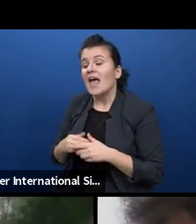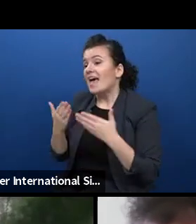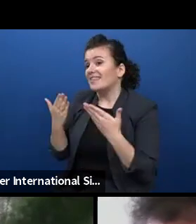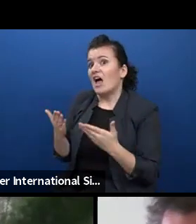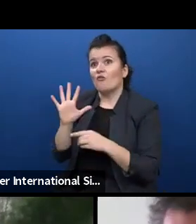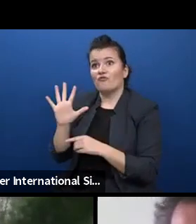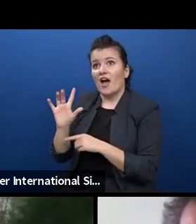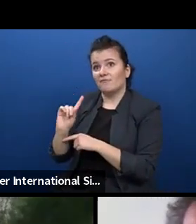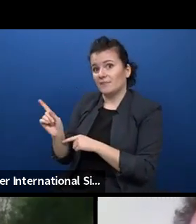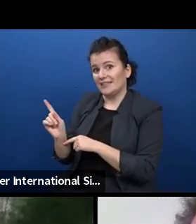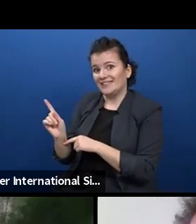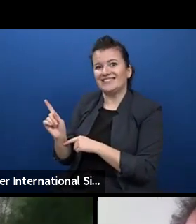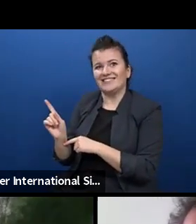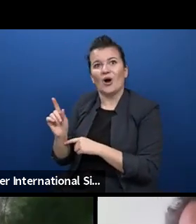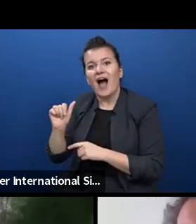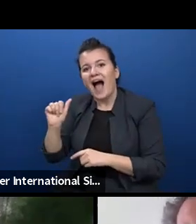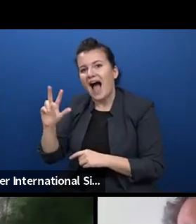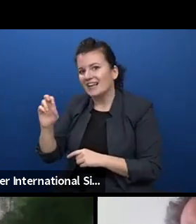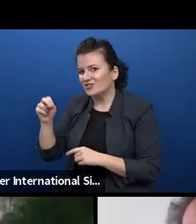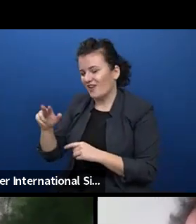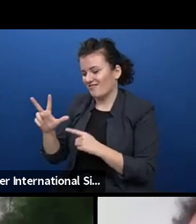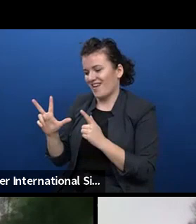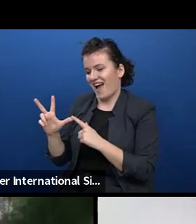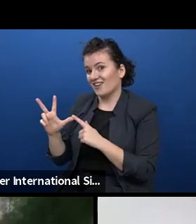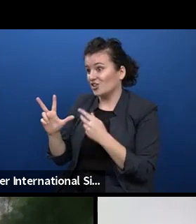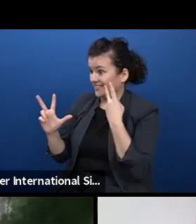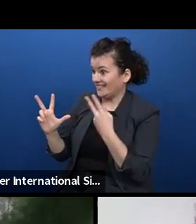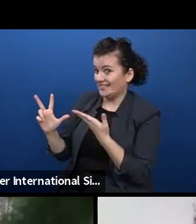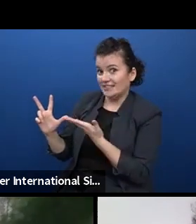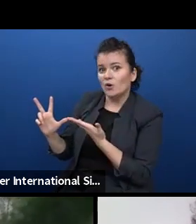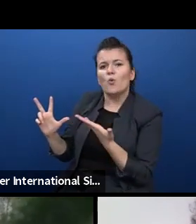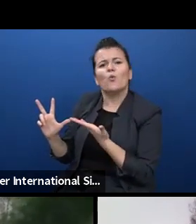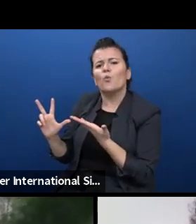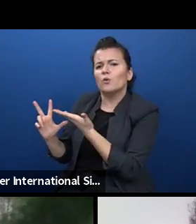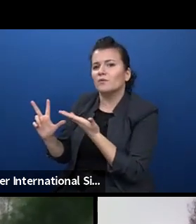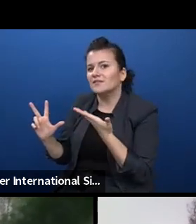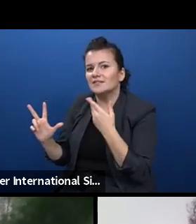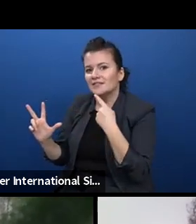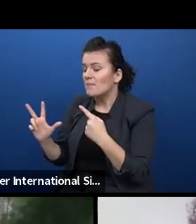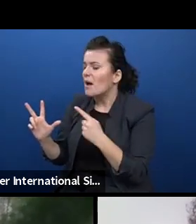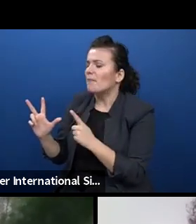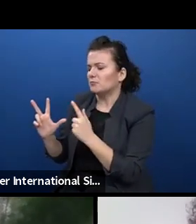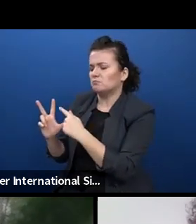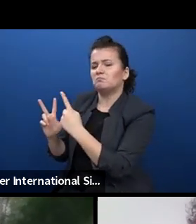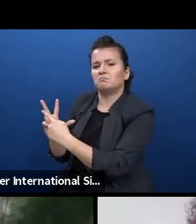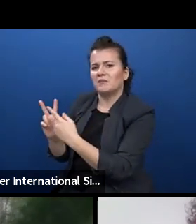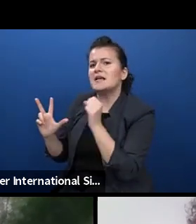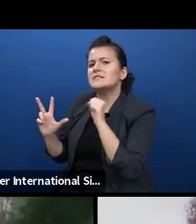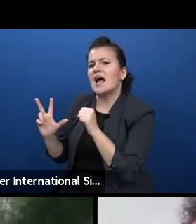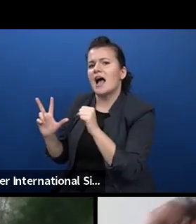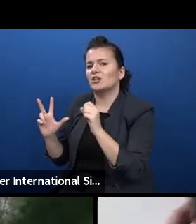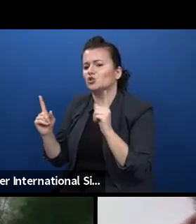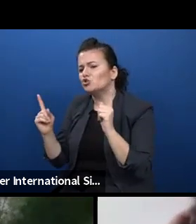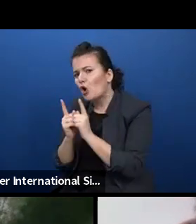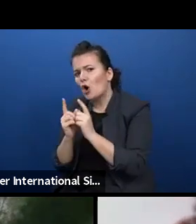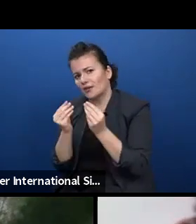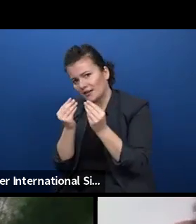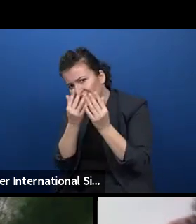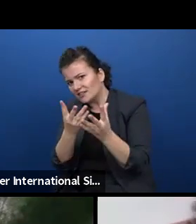hand, Alison, and I will give all the three of you the opportunity for a final short message.